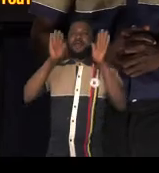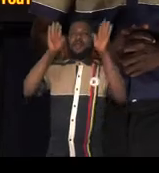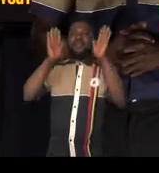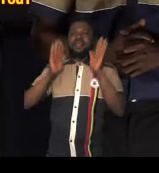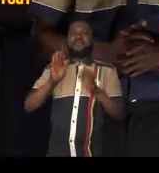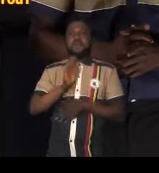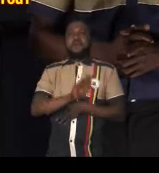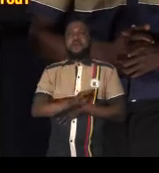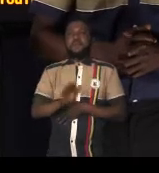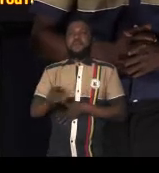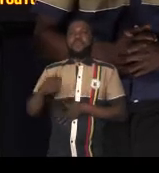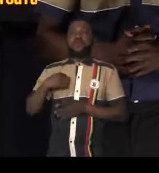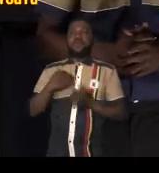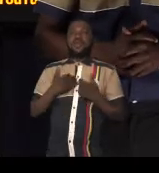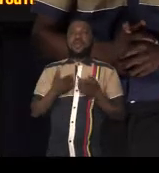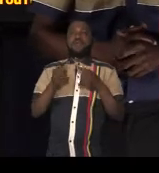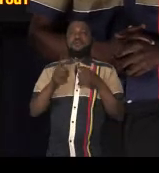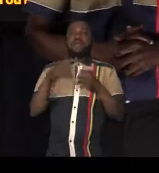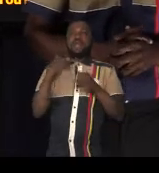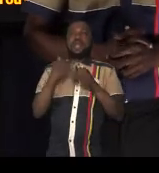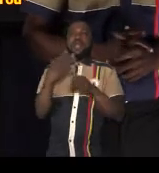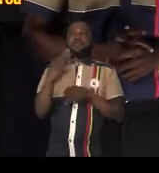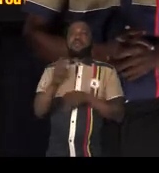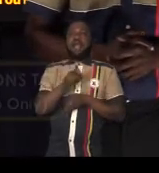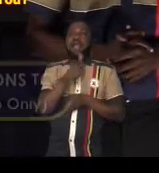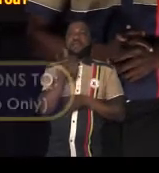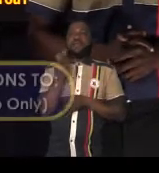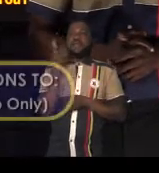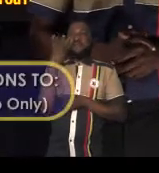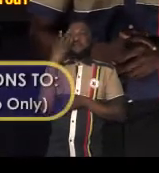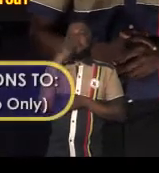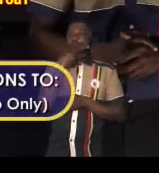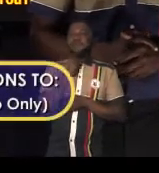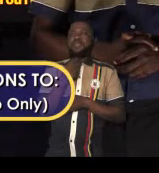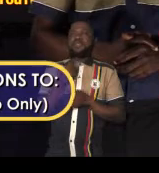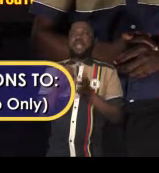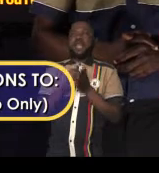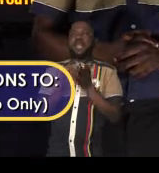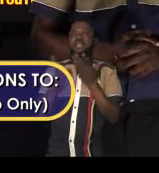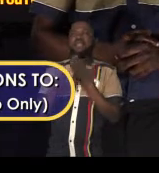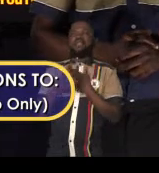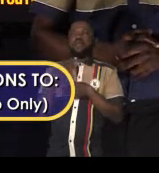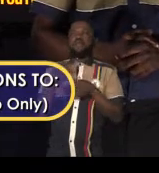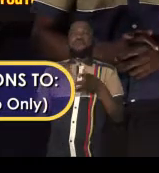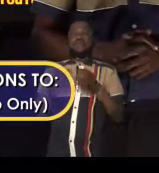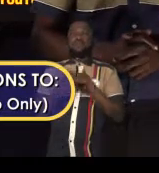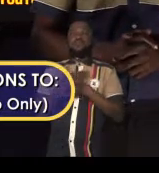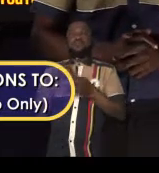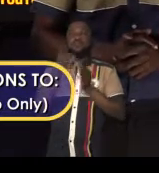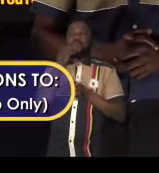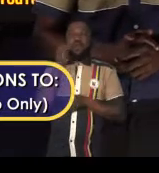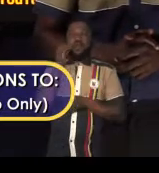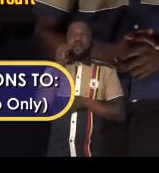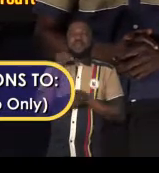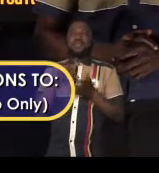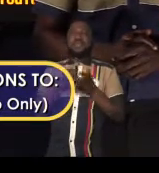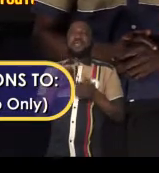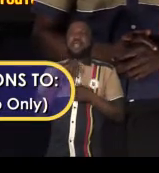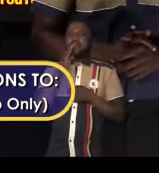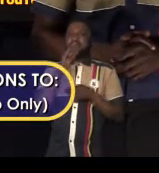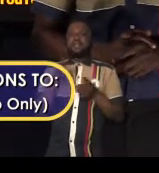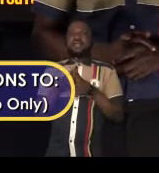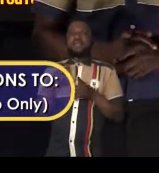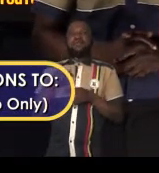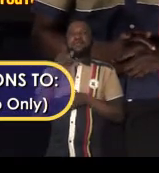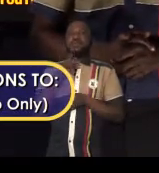My wonderful pupils, we have come to the end of another beautiful edition on the classroom in your home. It